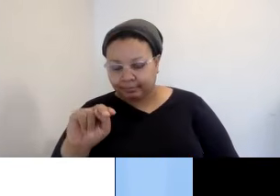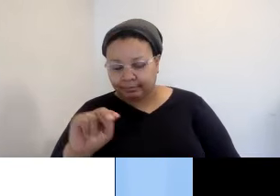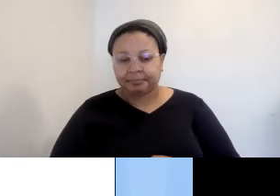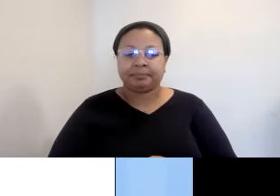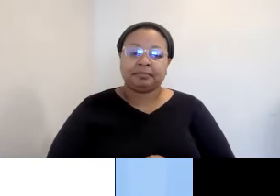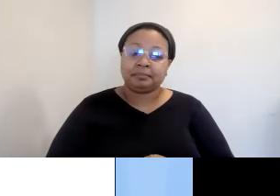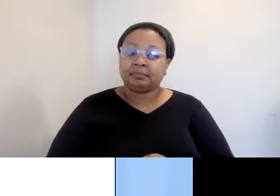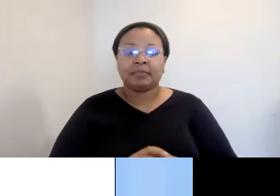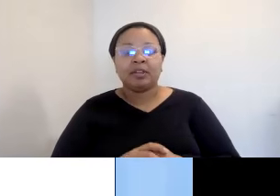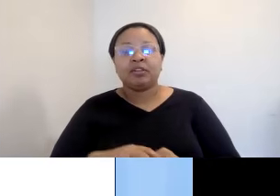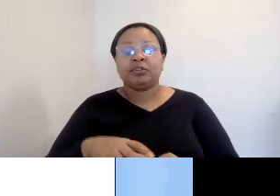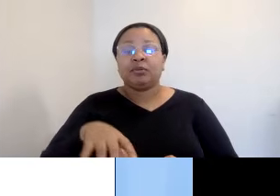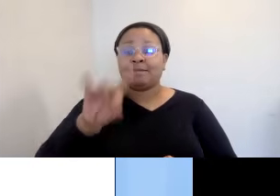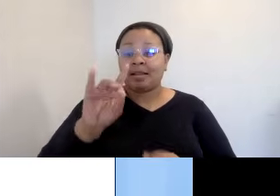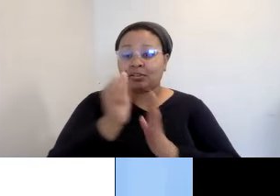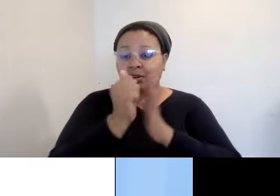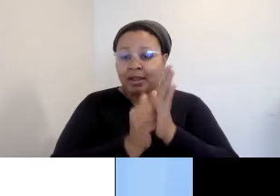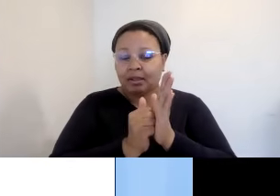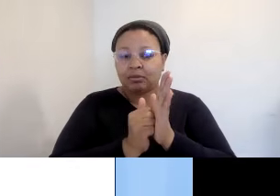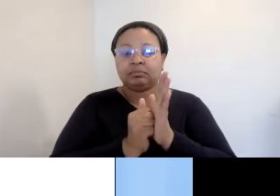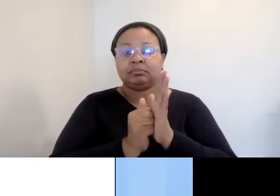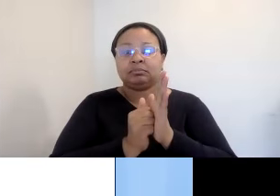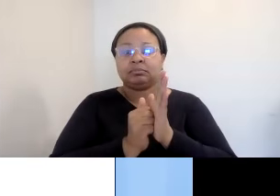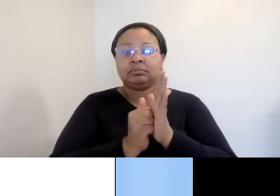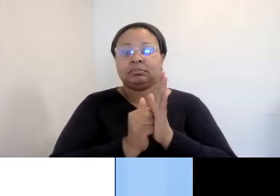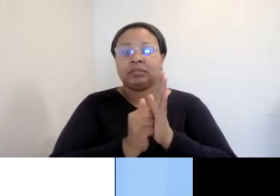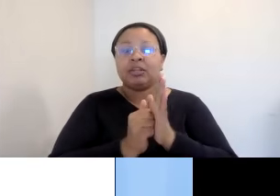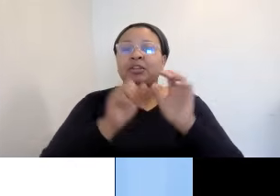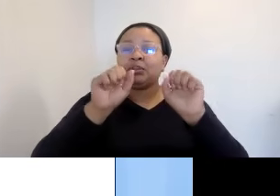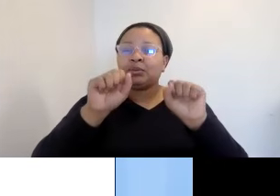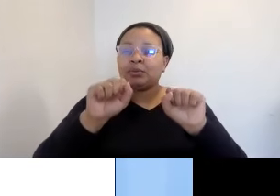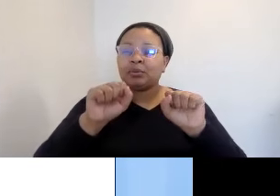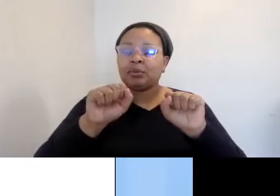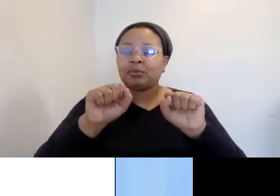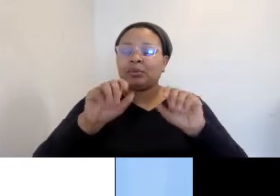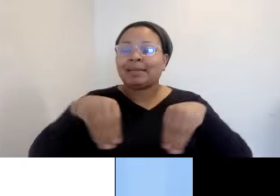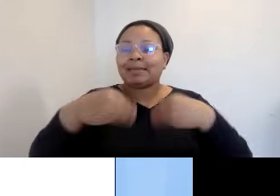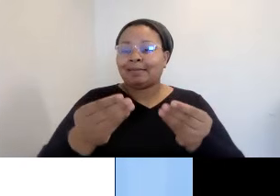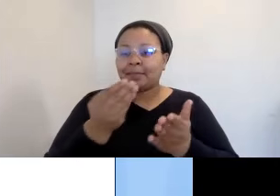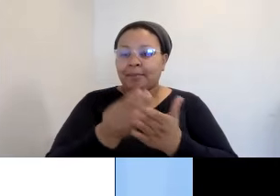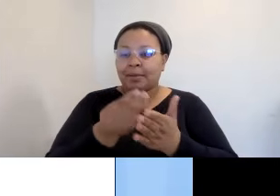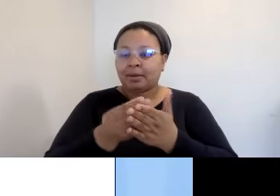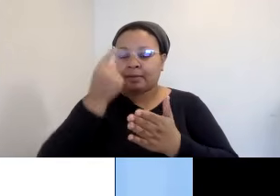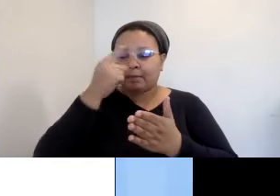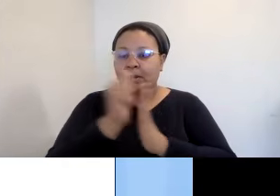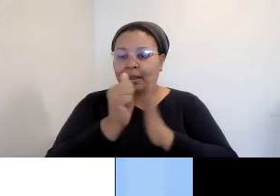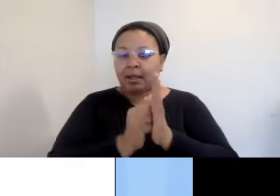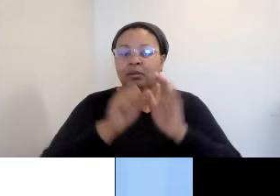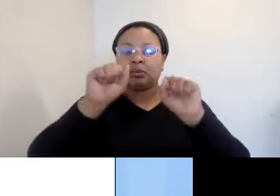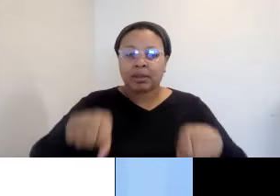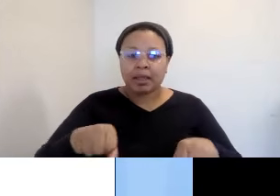So to fund your account, contributions can be made various ways. You can do a via electronic